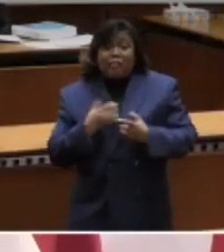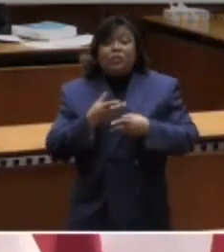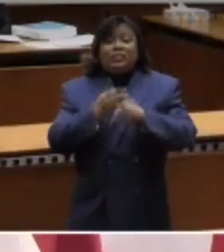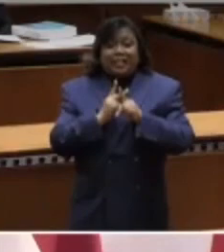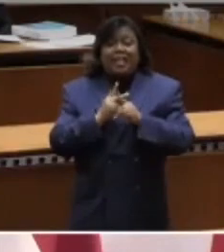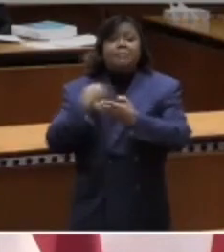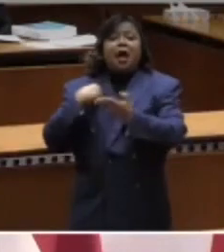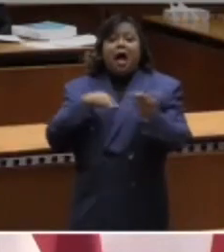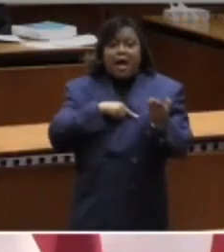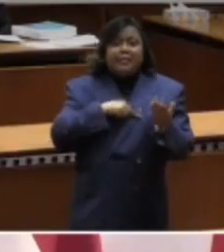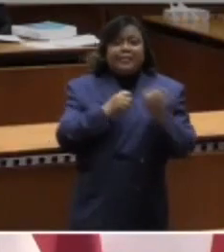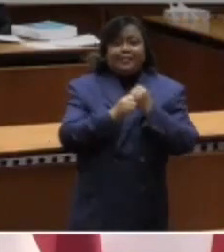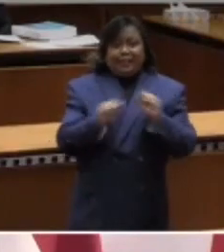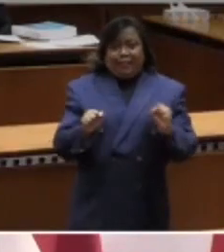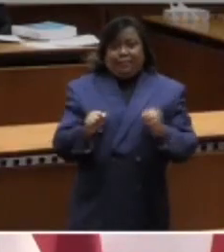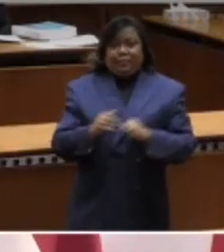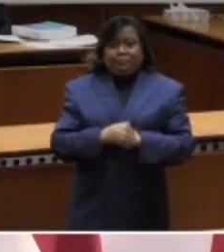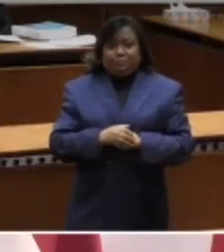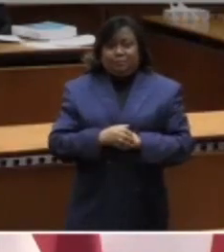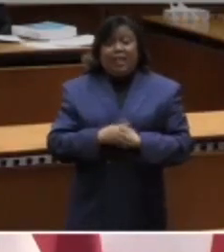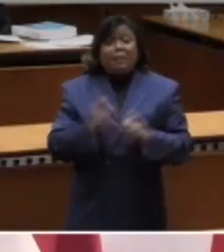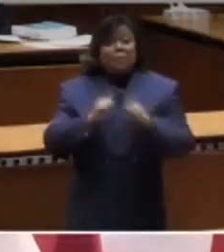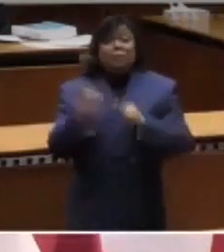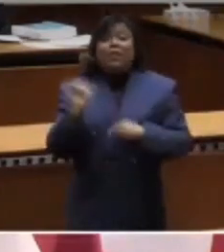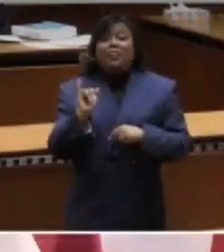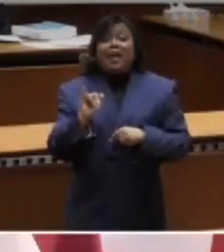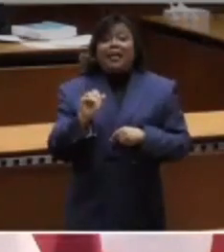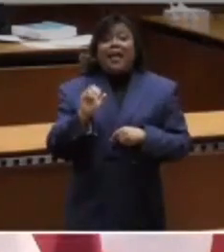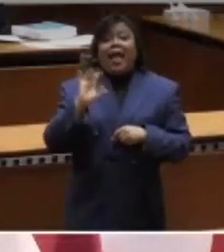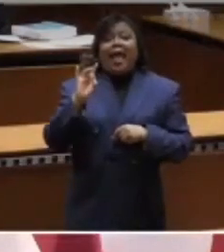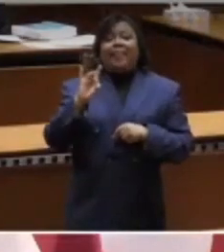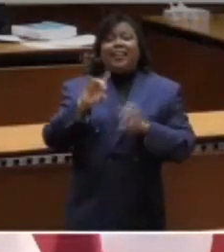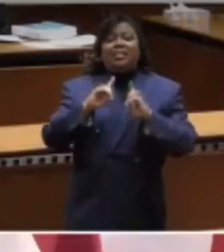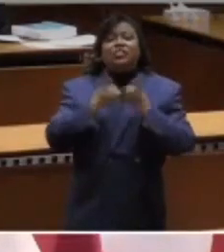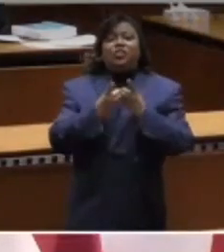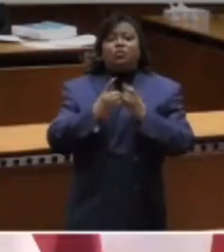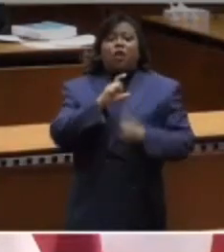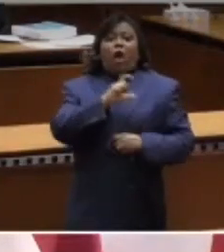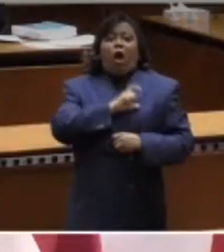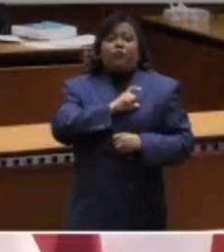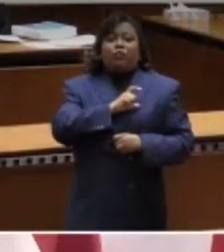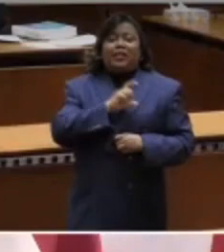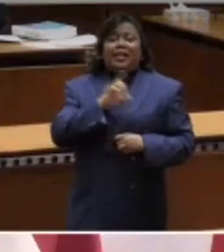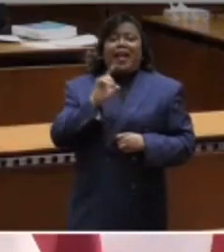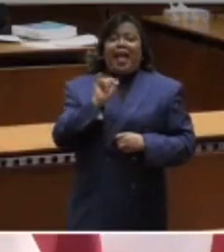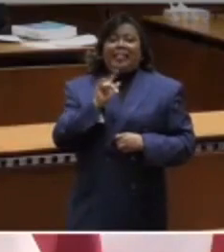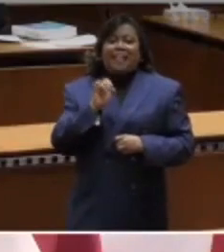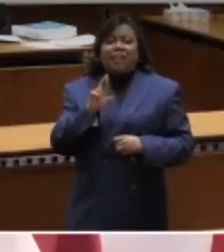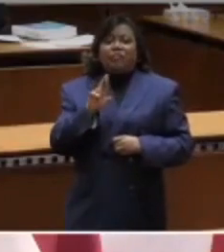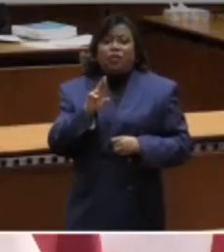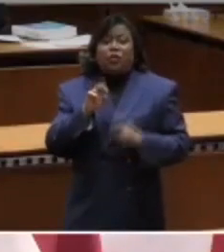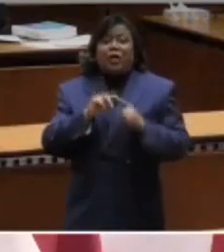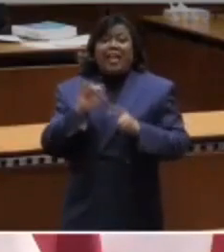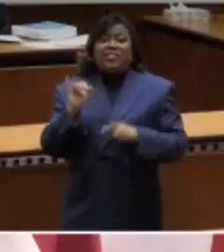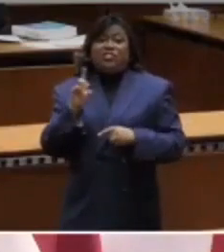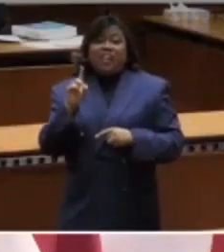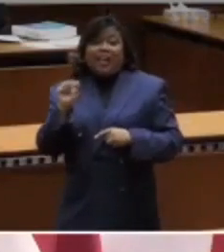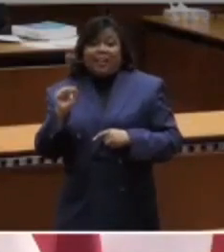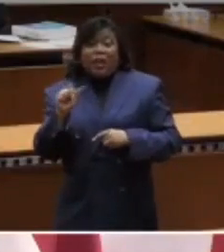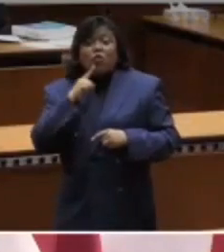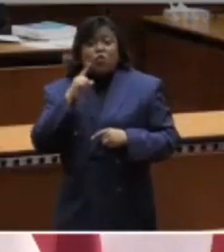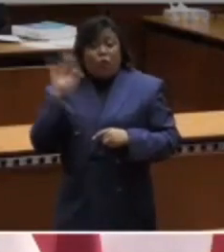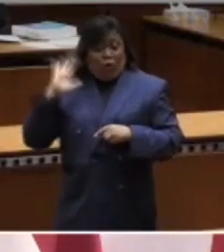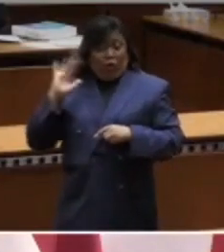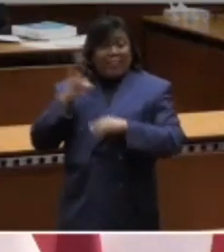keep us safe. People like 8th District officers, Xavier Langham and Gino Garcia,